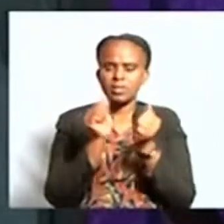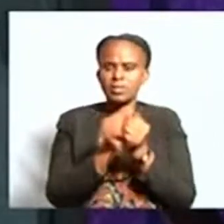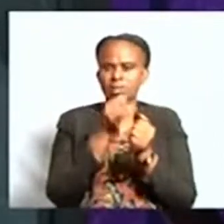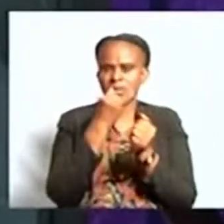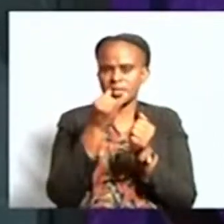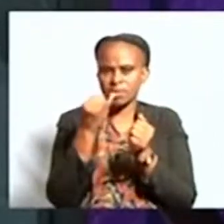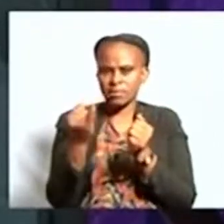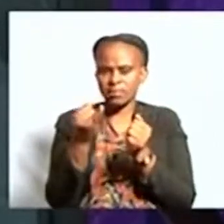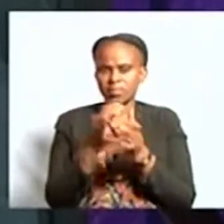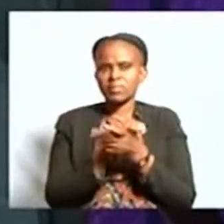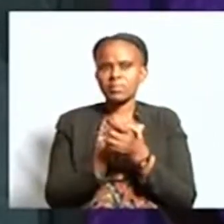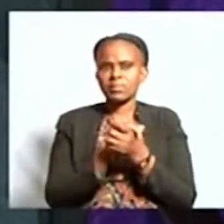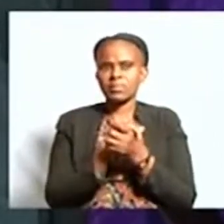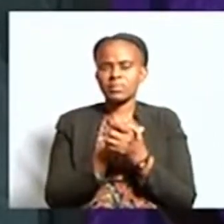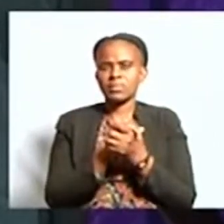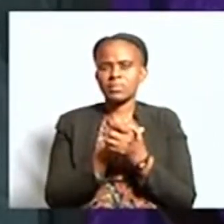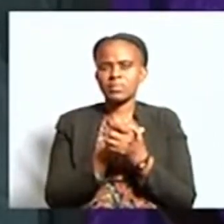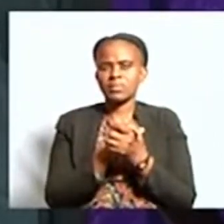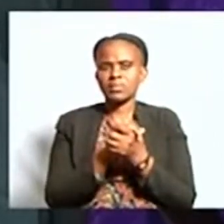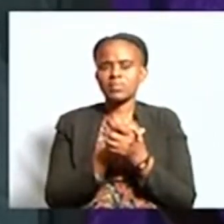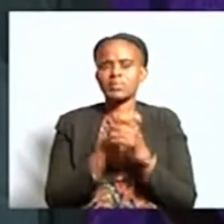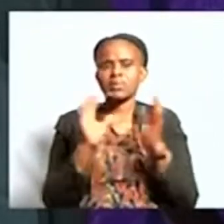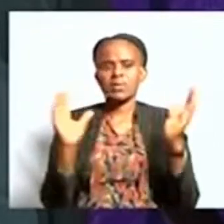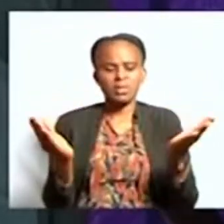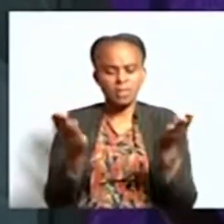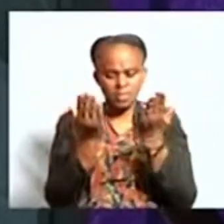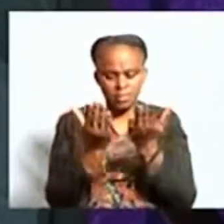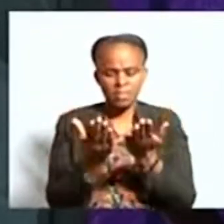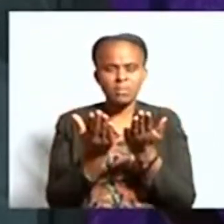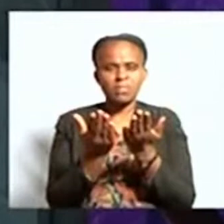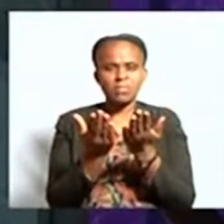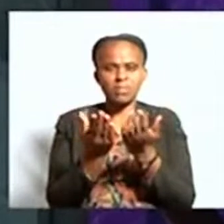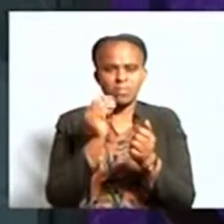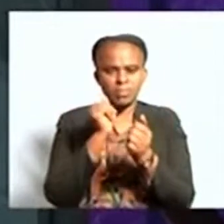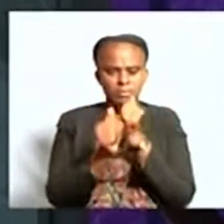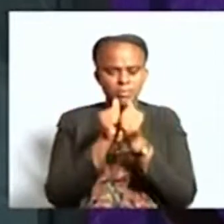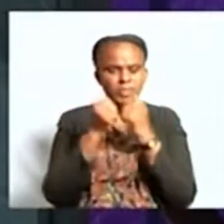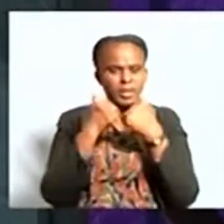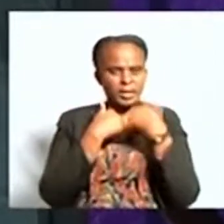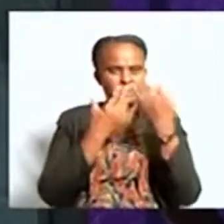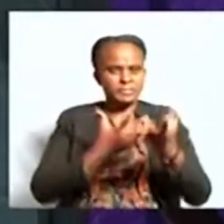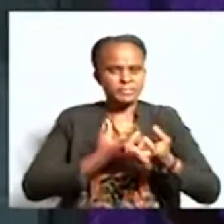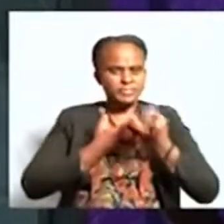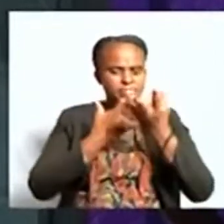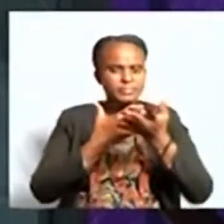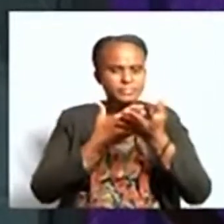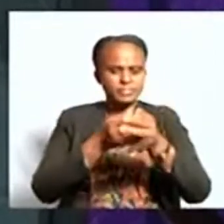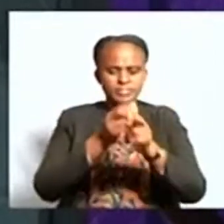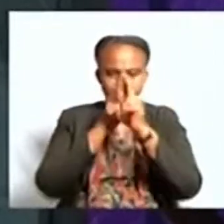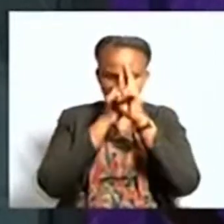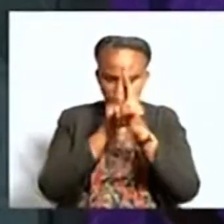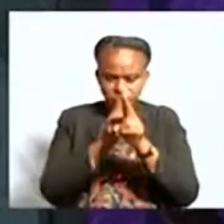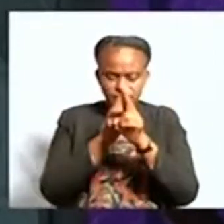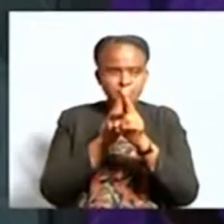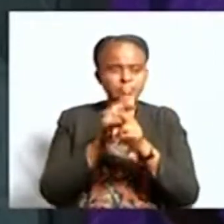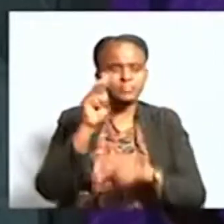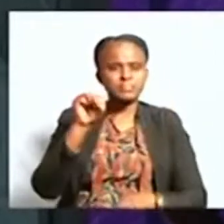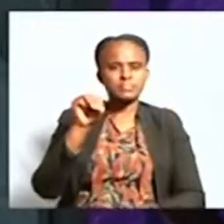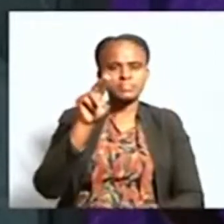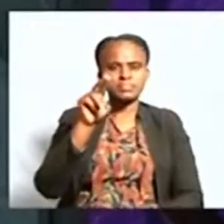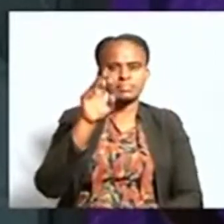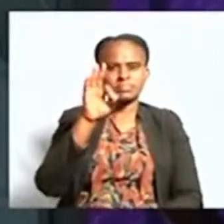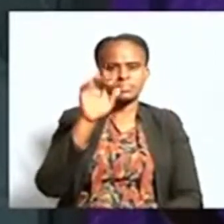of the reconciliation that has been raised by Honorable